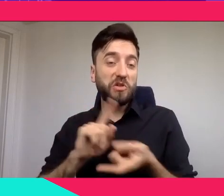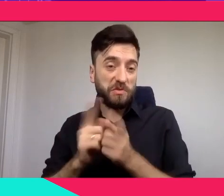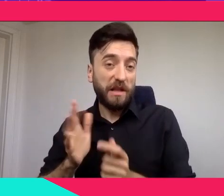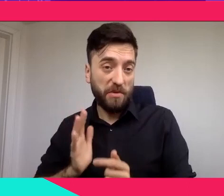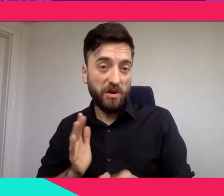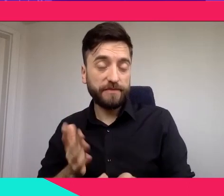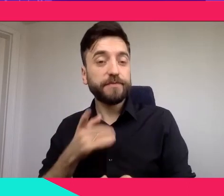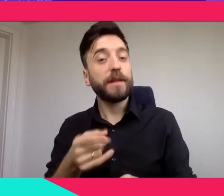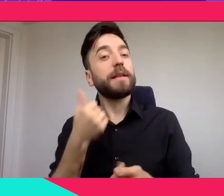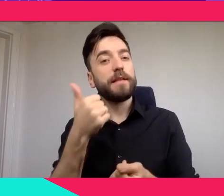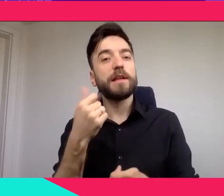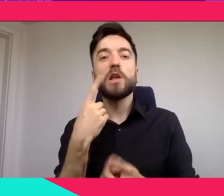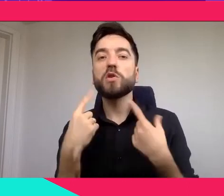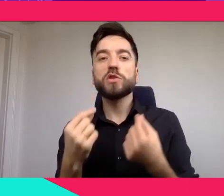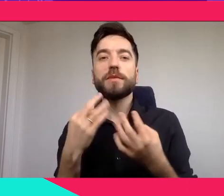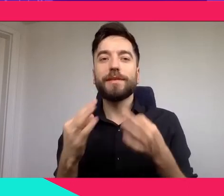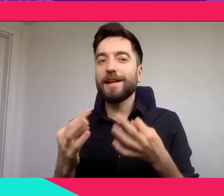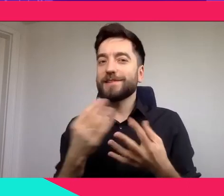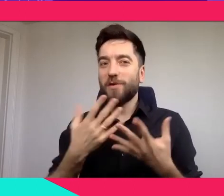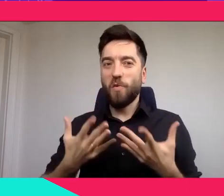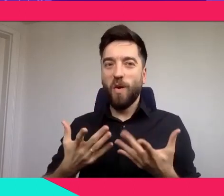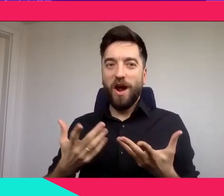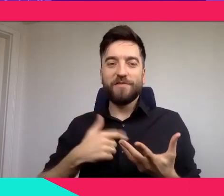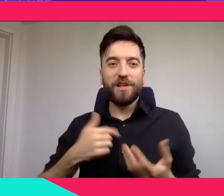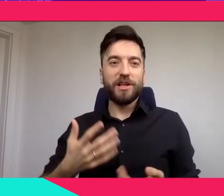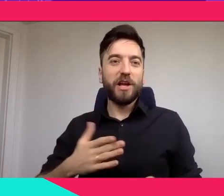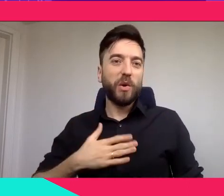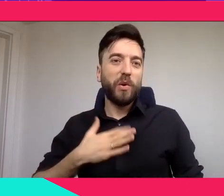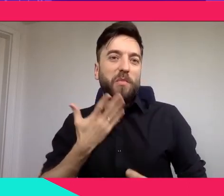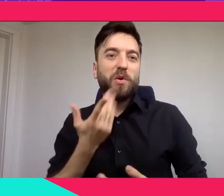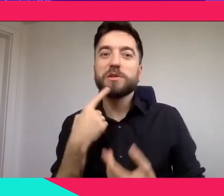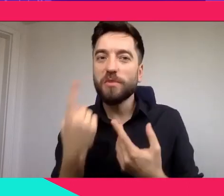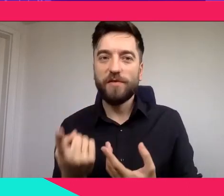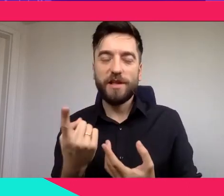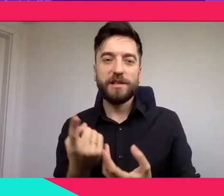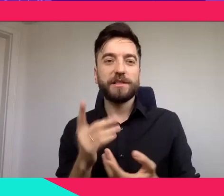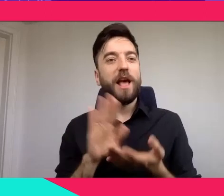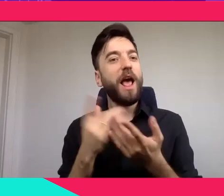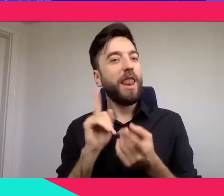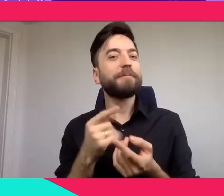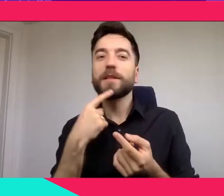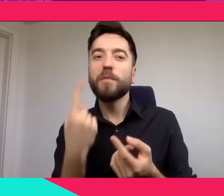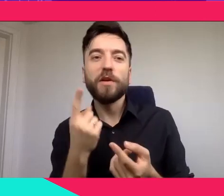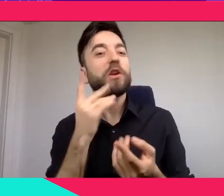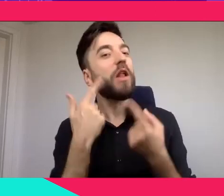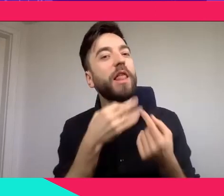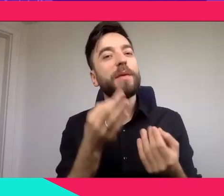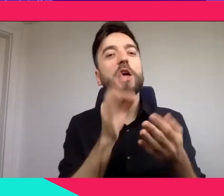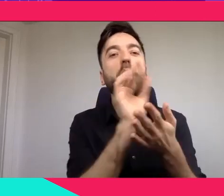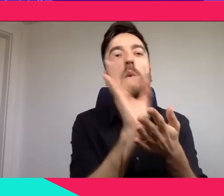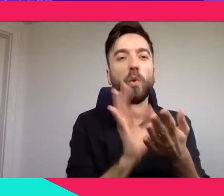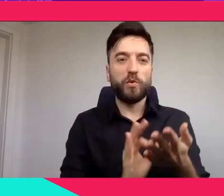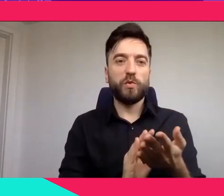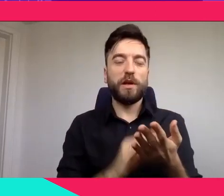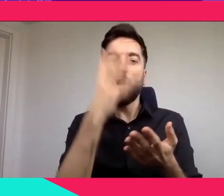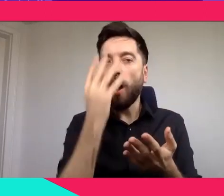images or drawings, because then I don't have to explain everything. And then other people can make their own sense of it and relate to it in their own way.